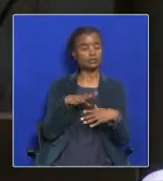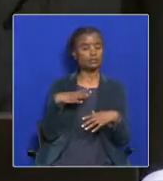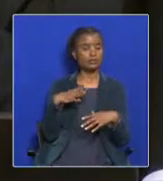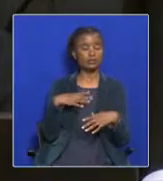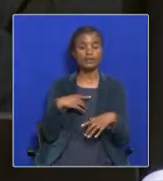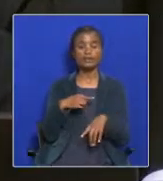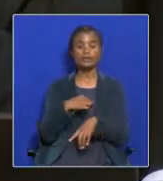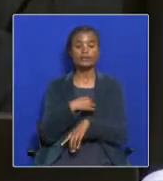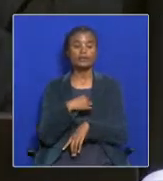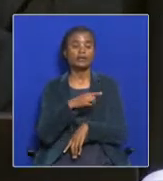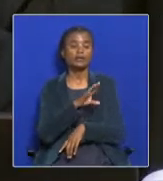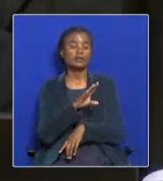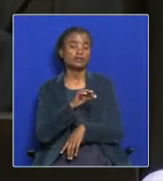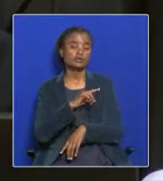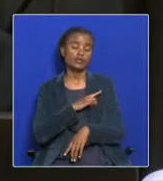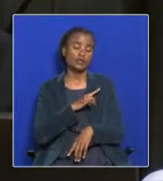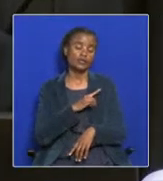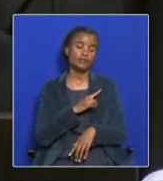that I'm still